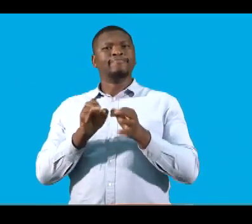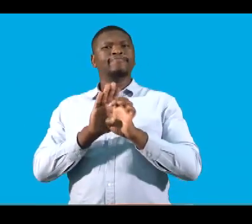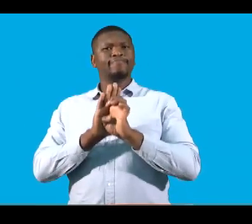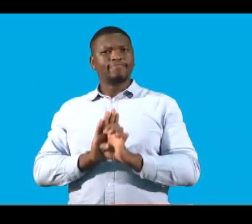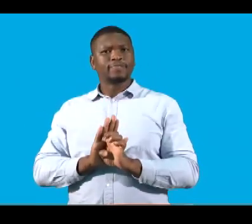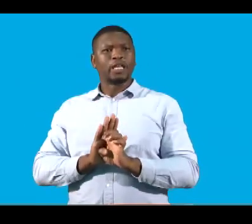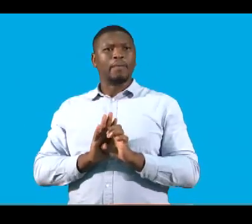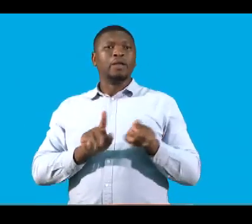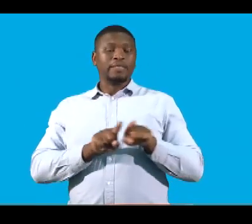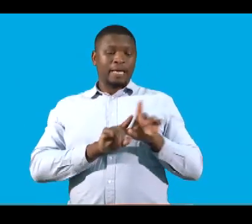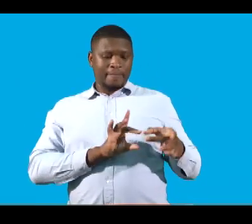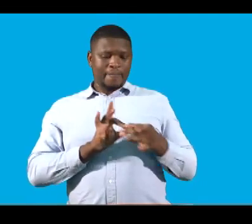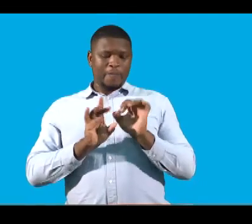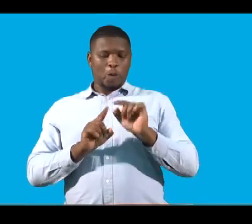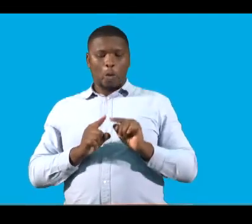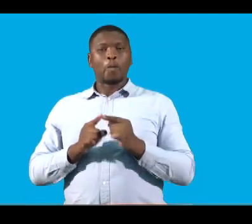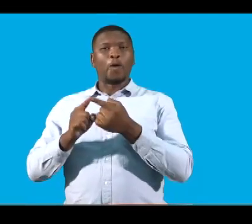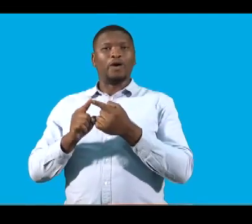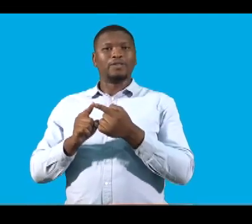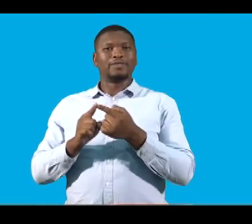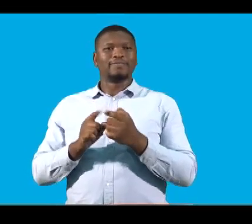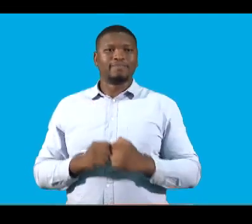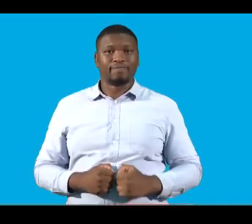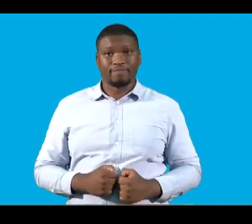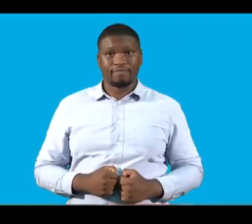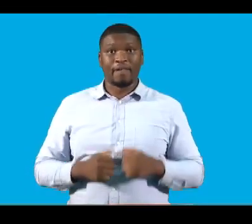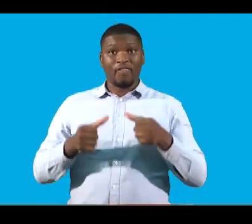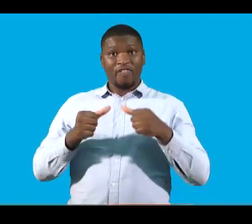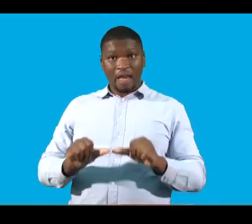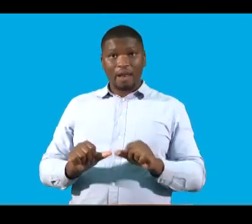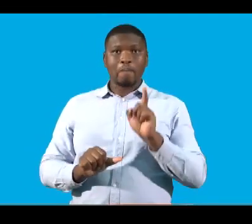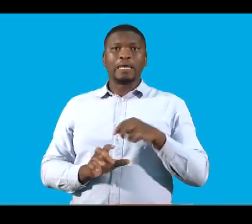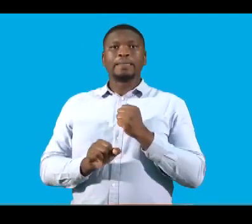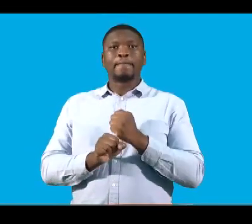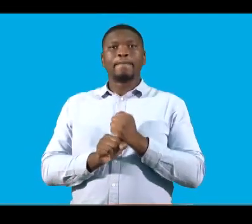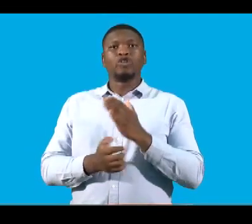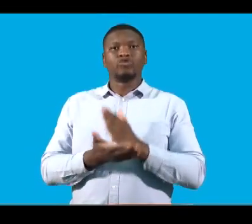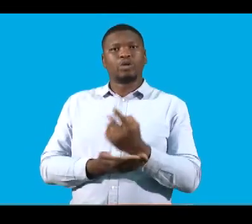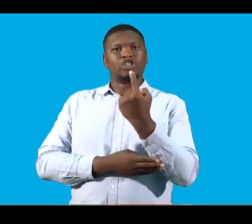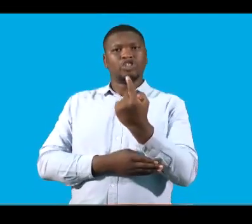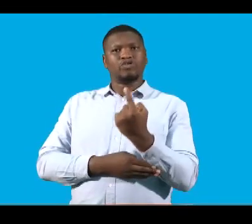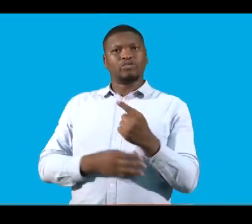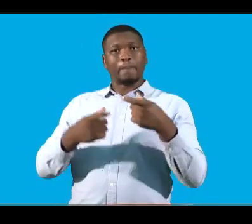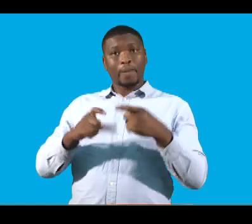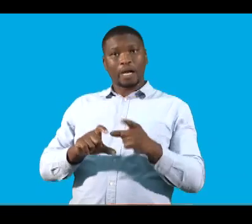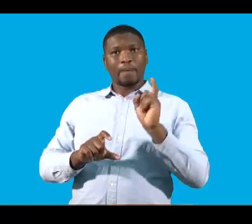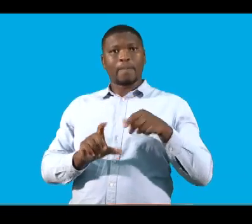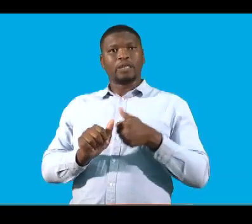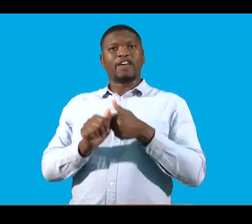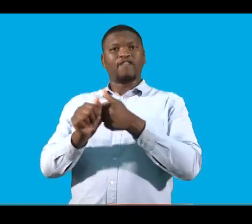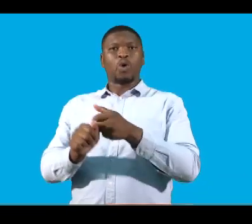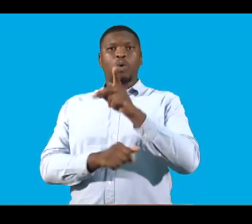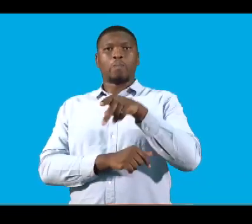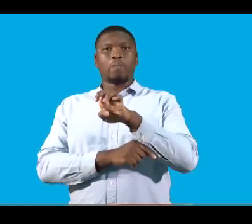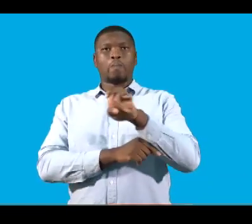us that. Relate the example back to your point and the essay question. Then make sure